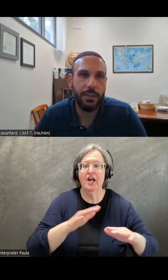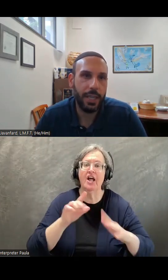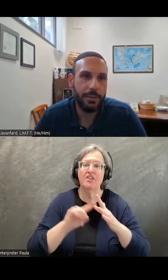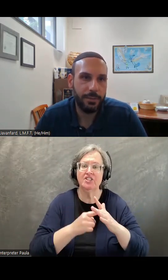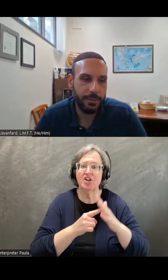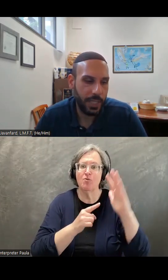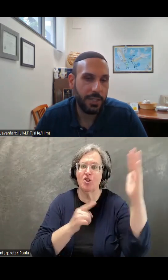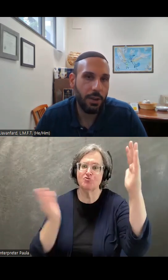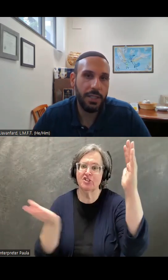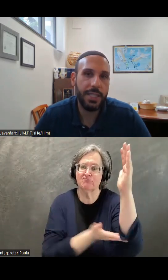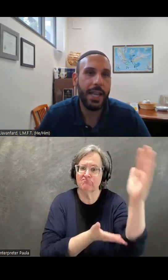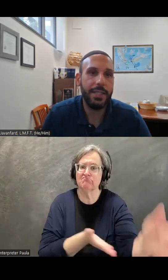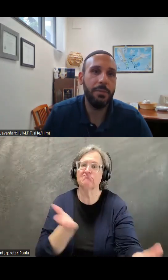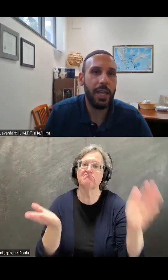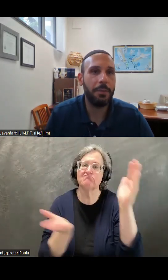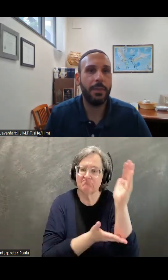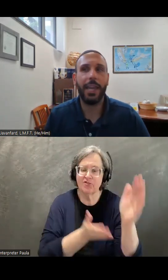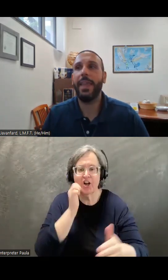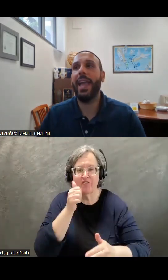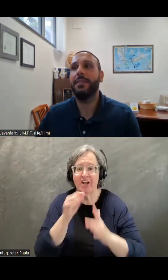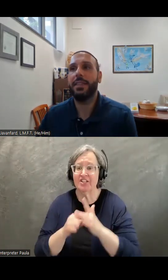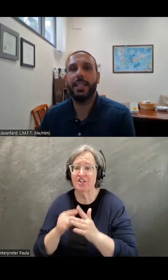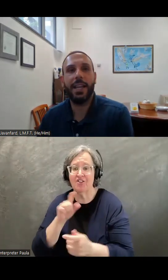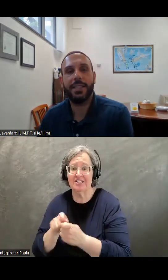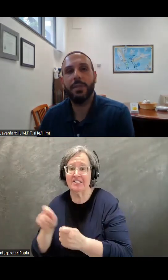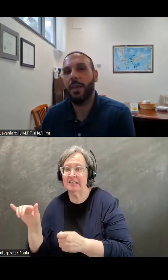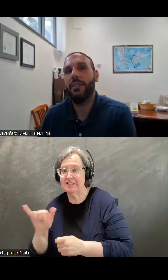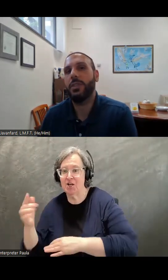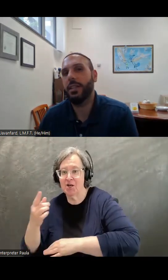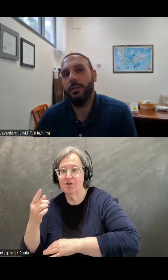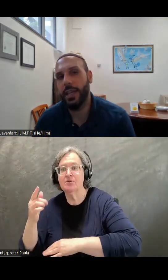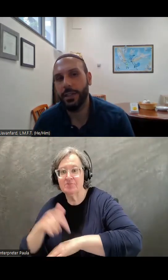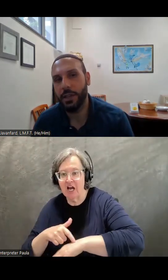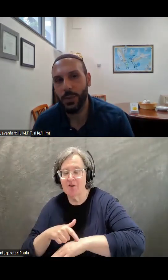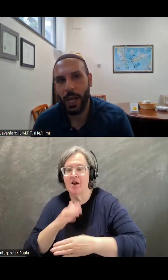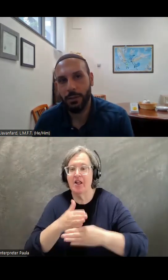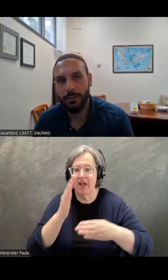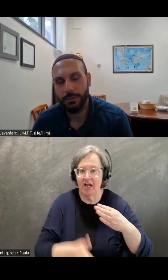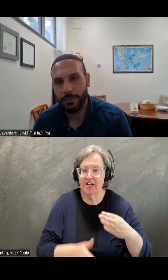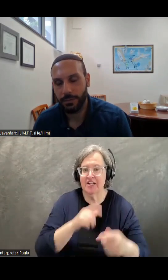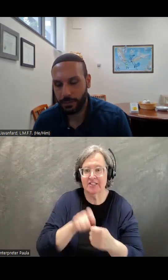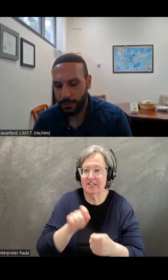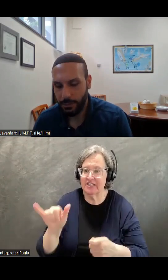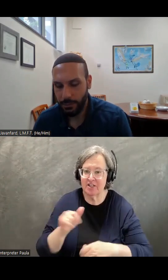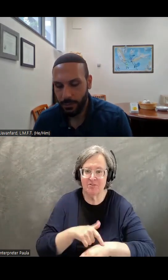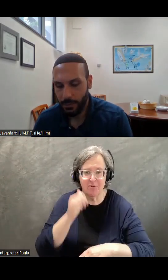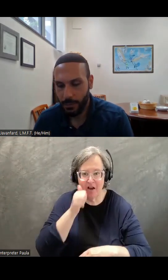every single day. They start at the exact same time and they end at the exact same time every single day as well.